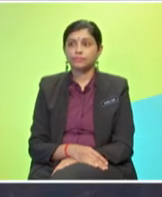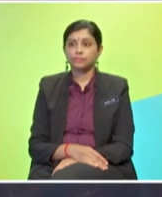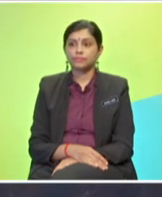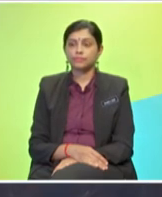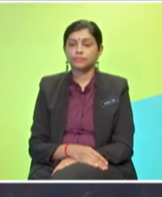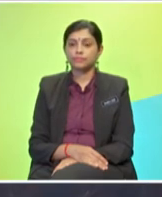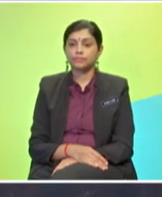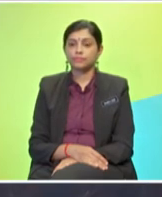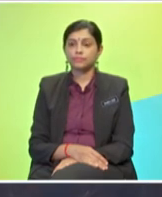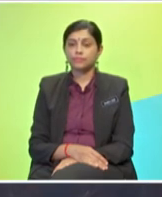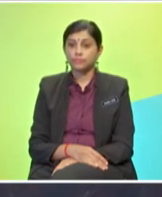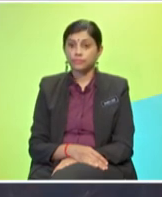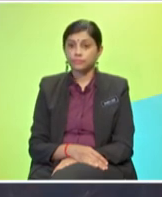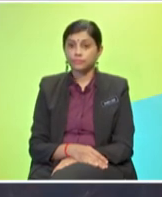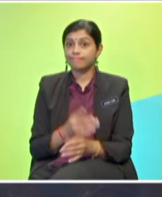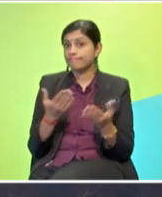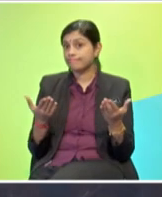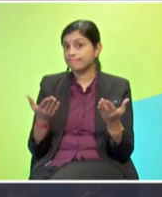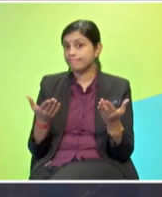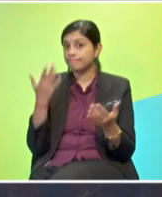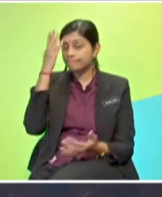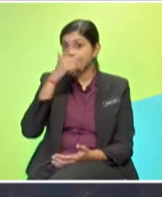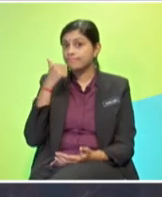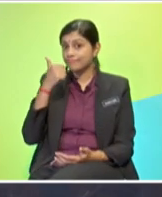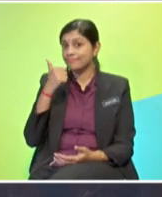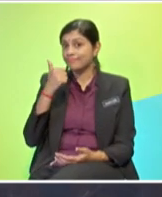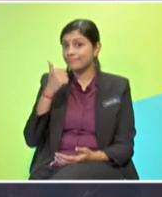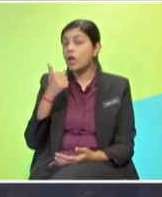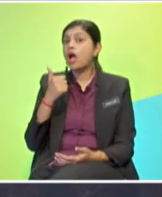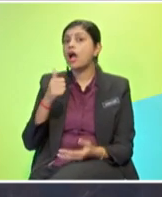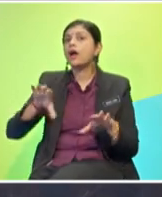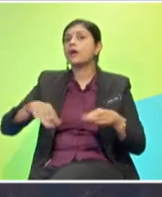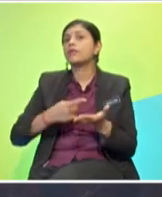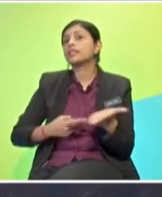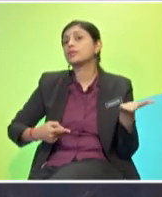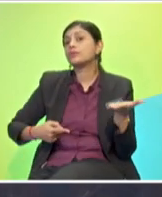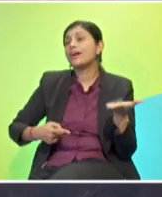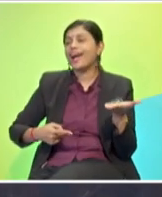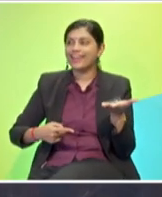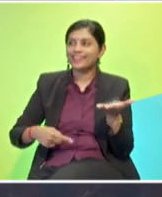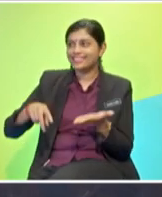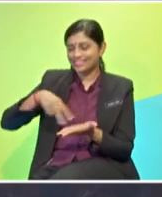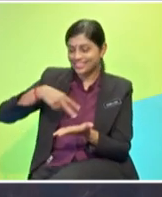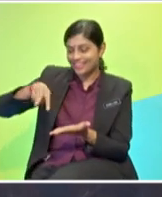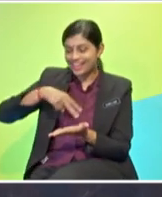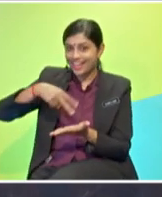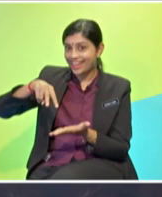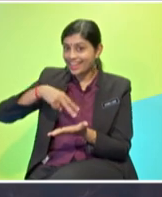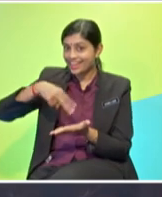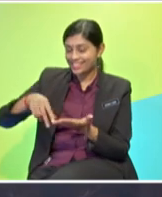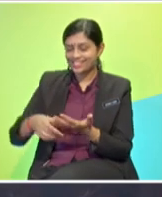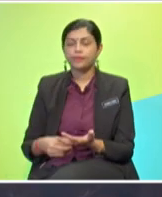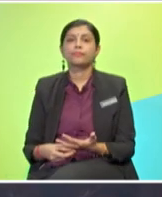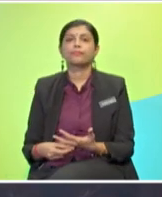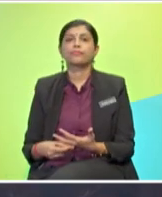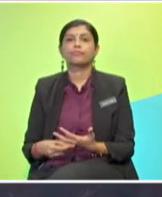Okay. Cool move, Aiden. Cool move. Oh, he loves to dance. He loves dancing and he moves around. Okay? Yes. So, dancing